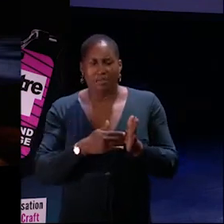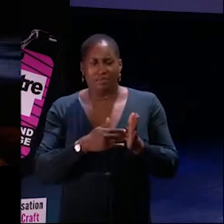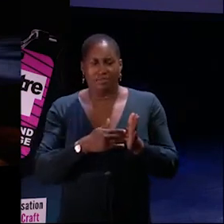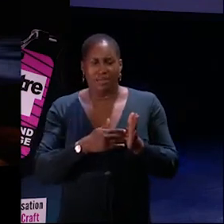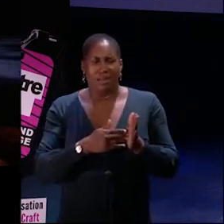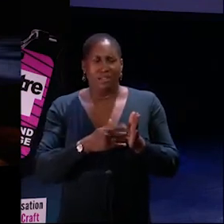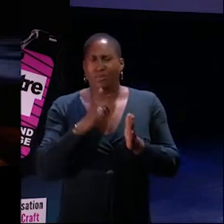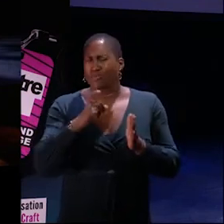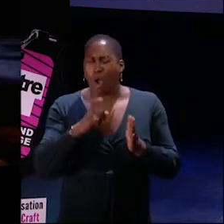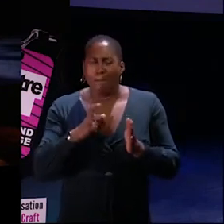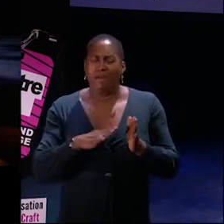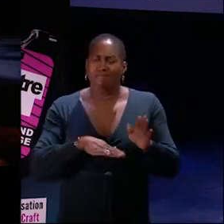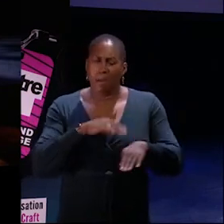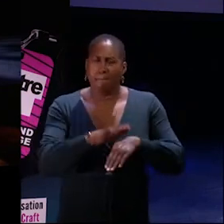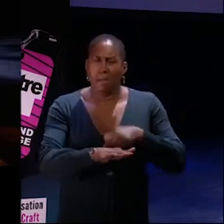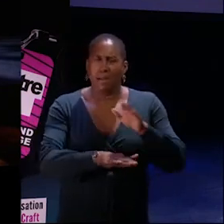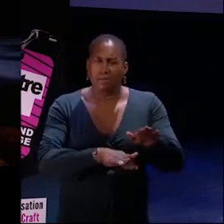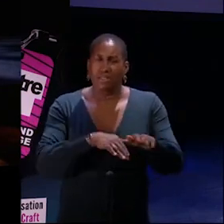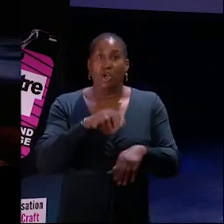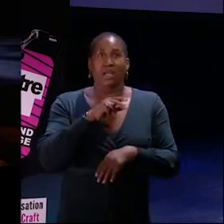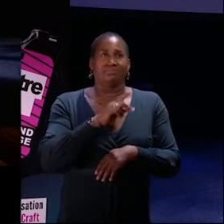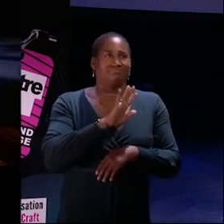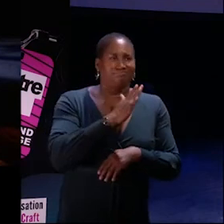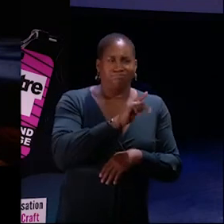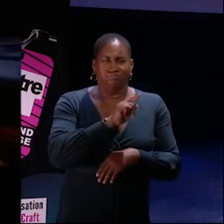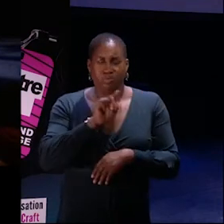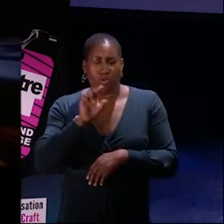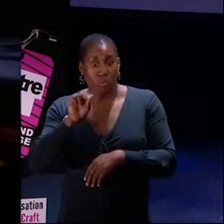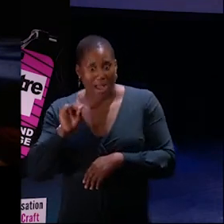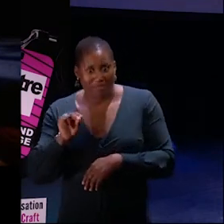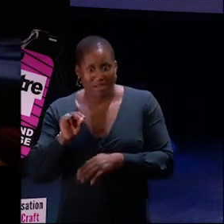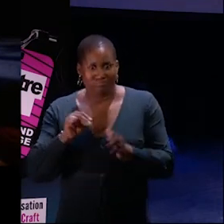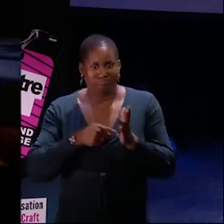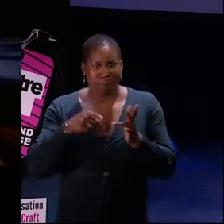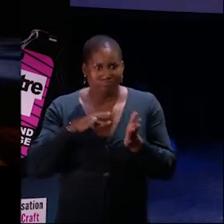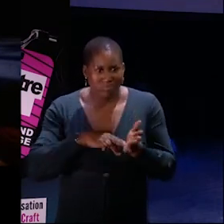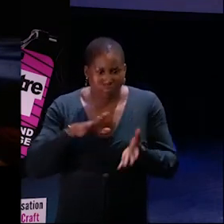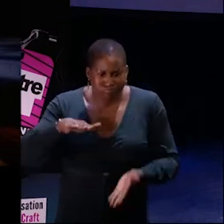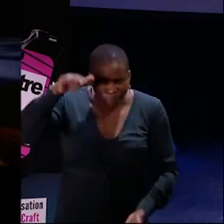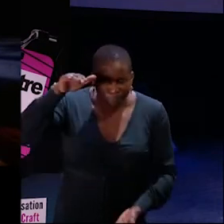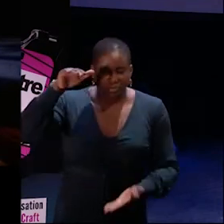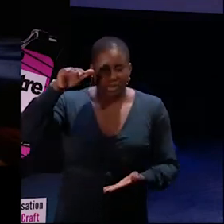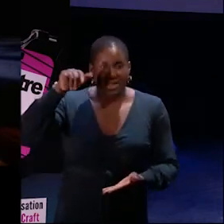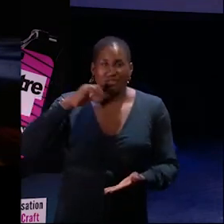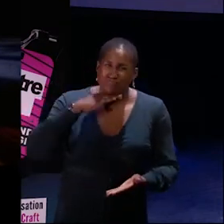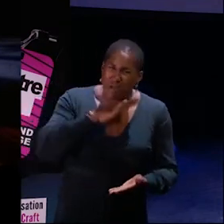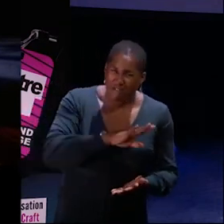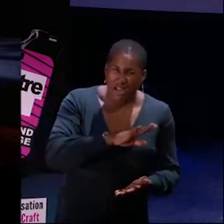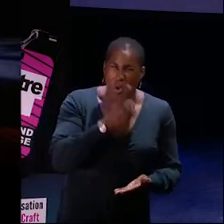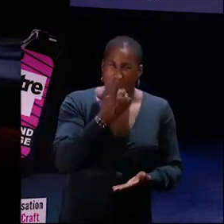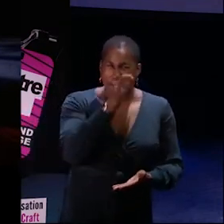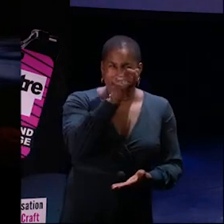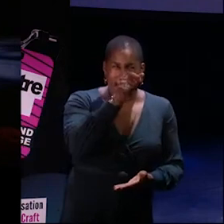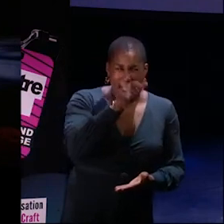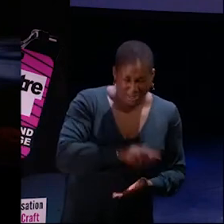to the show of about 10 to 12 tons of carbon, which is, to put that into context, roughly one person's annual